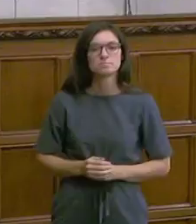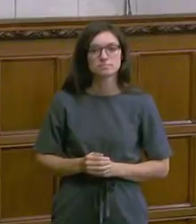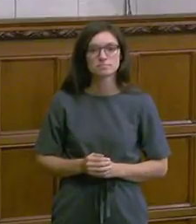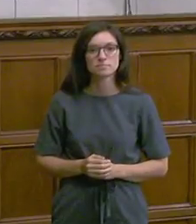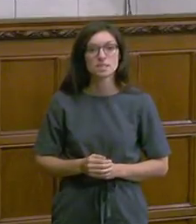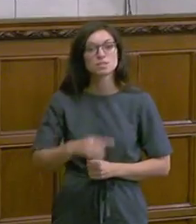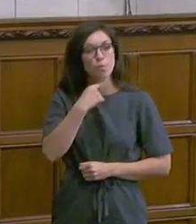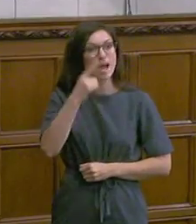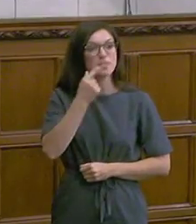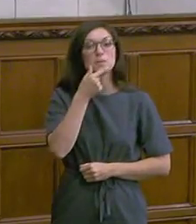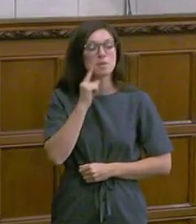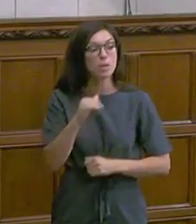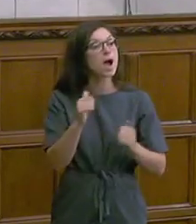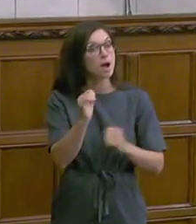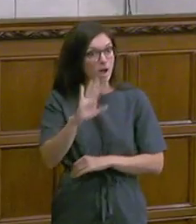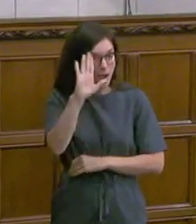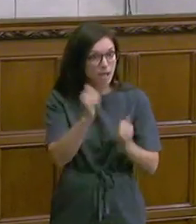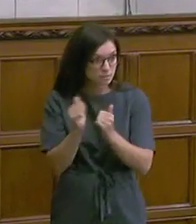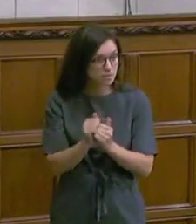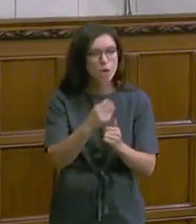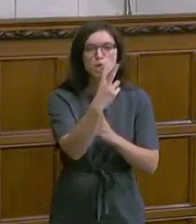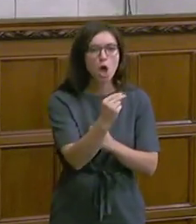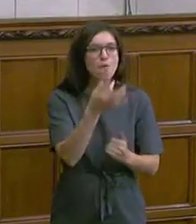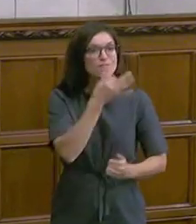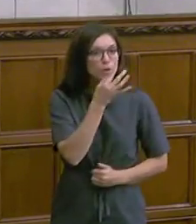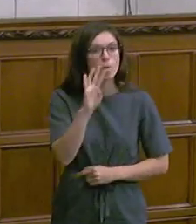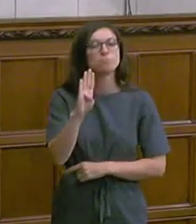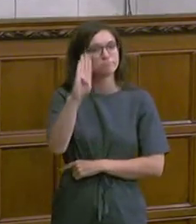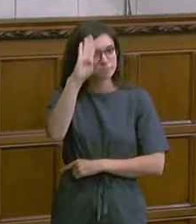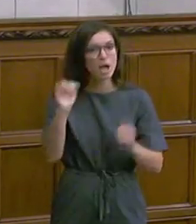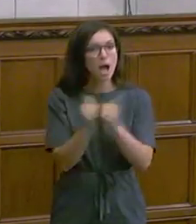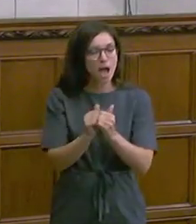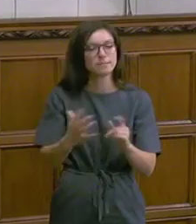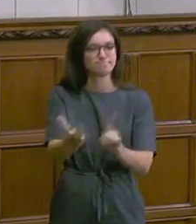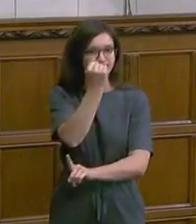I think the ayes have it. The ayes have it. Order, order. Thank you.